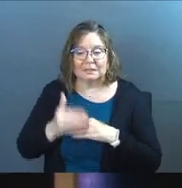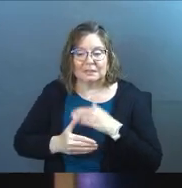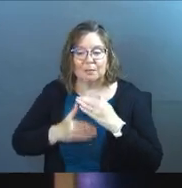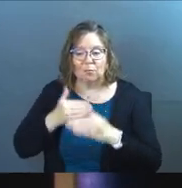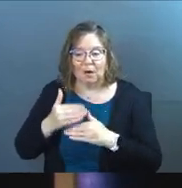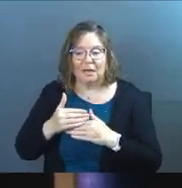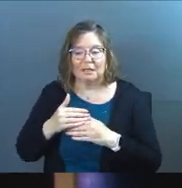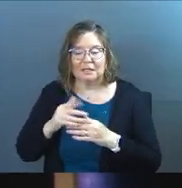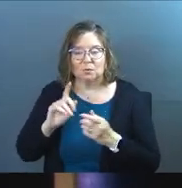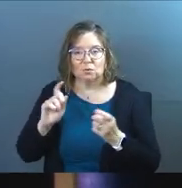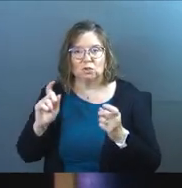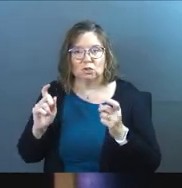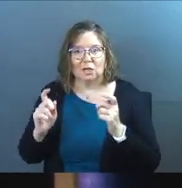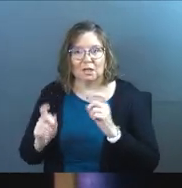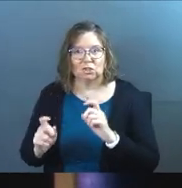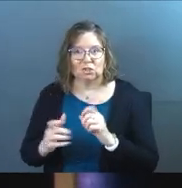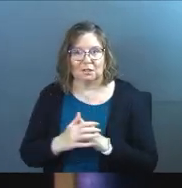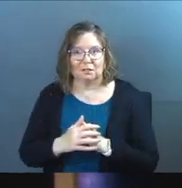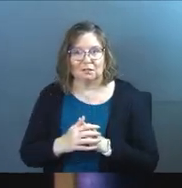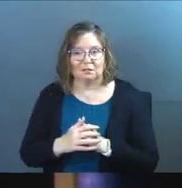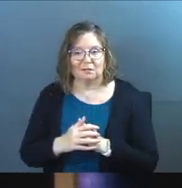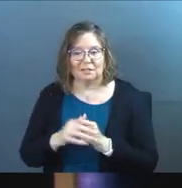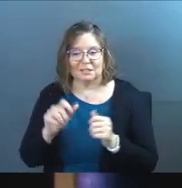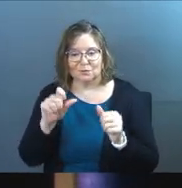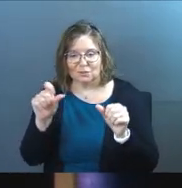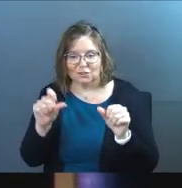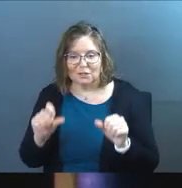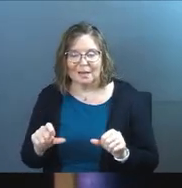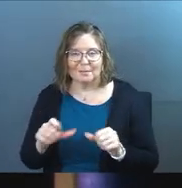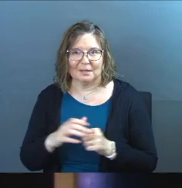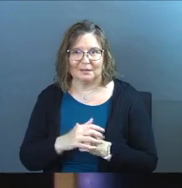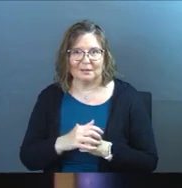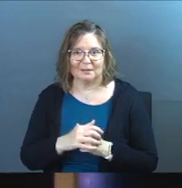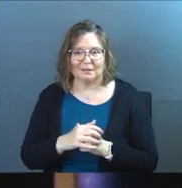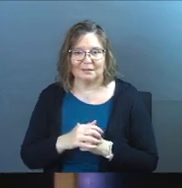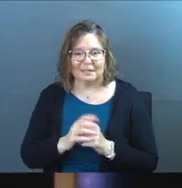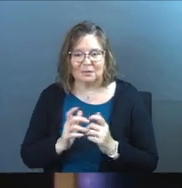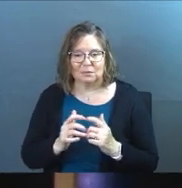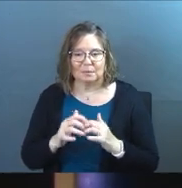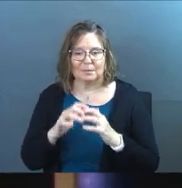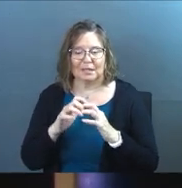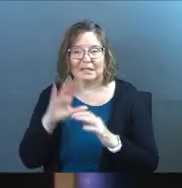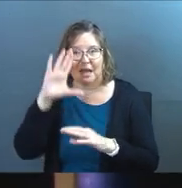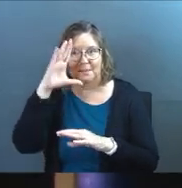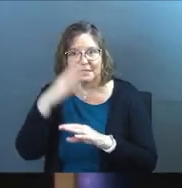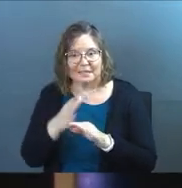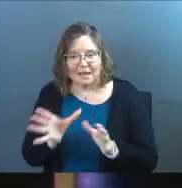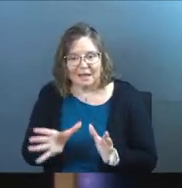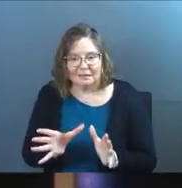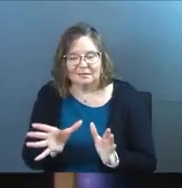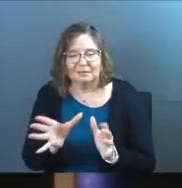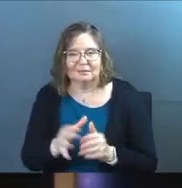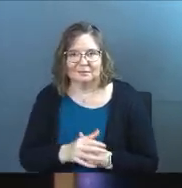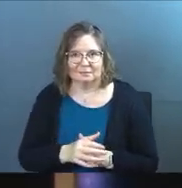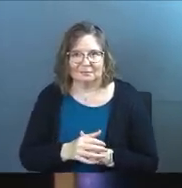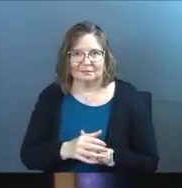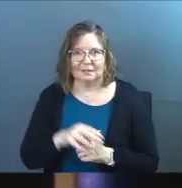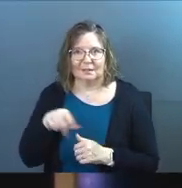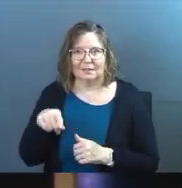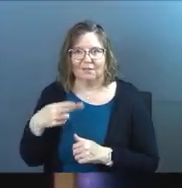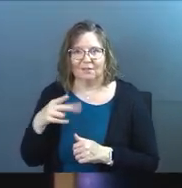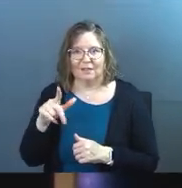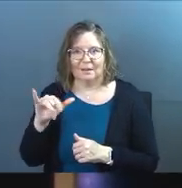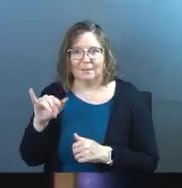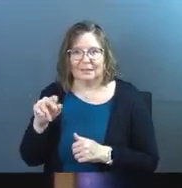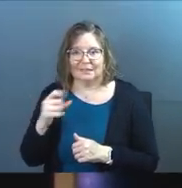process. He was changing. He was shaping. He was building up his son. In Philippians,